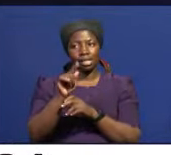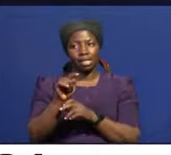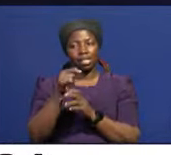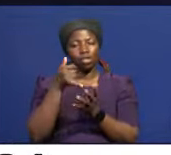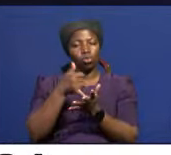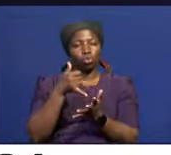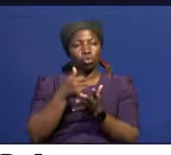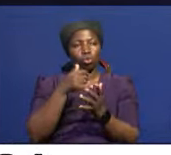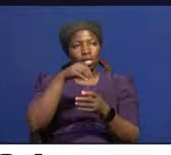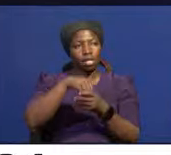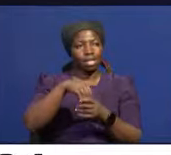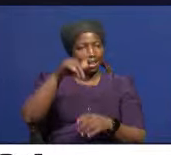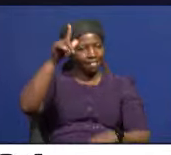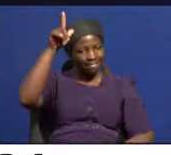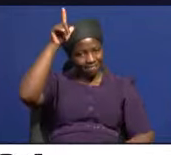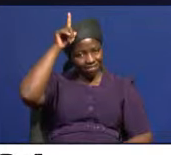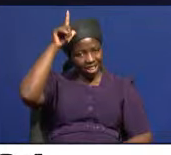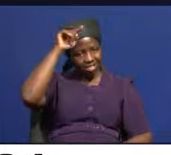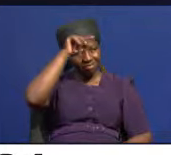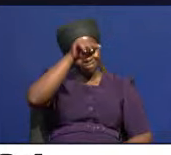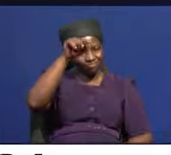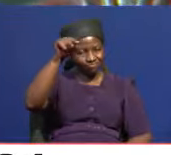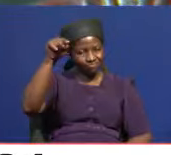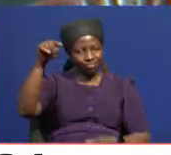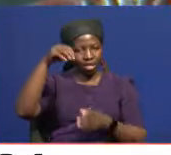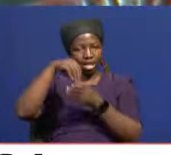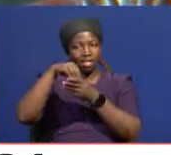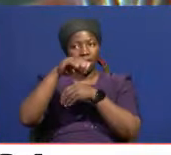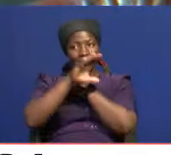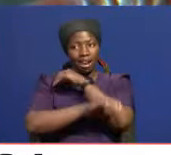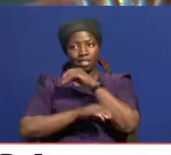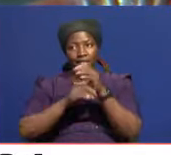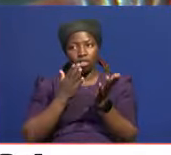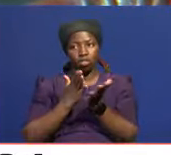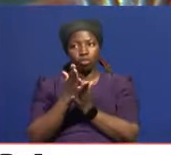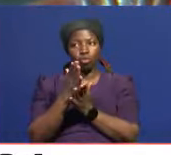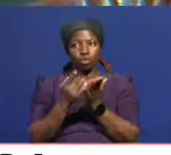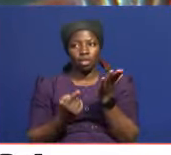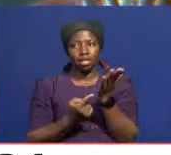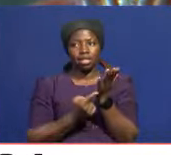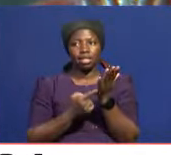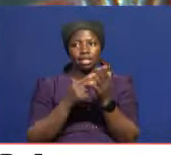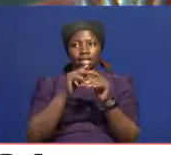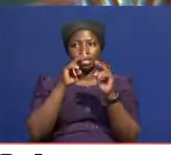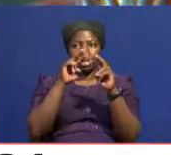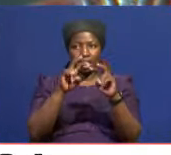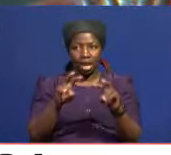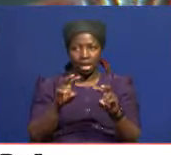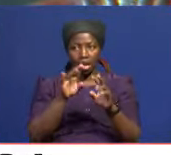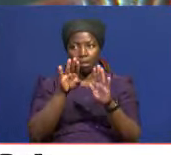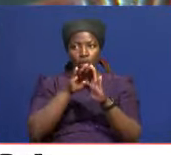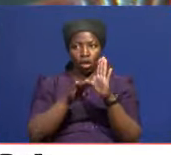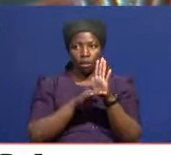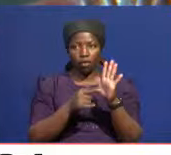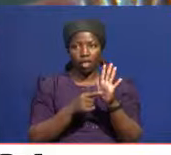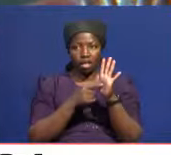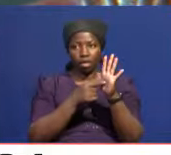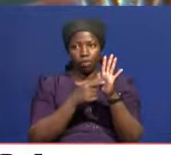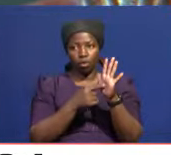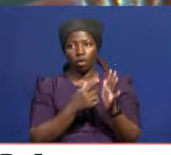inclusion in remote parts of our country. Through the DigiTrack program, for example, we